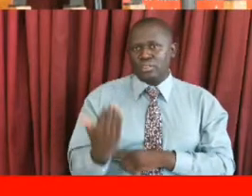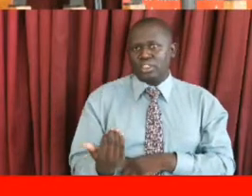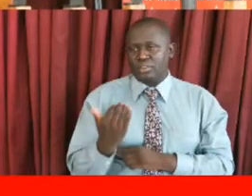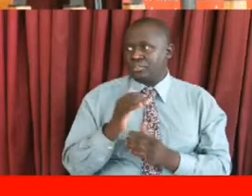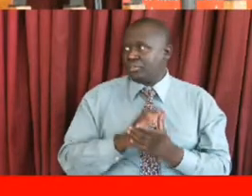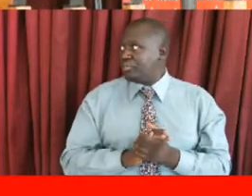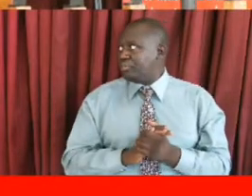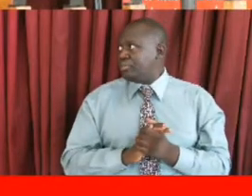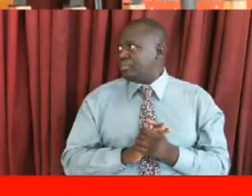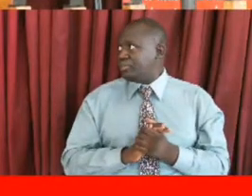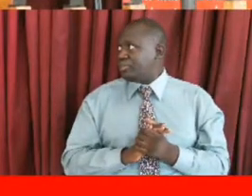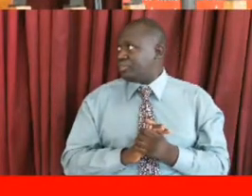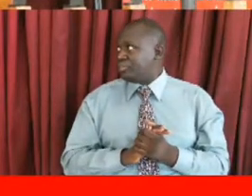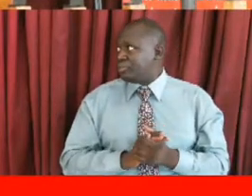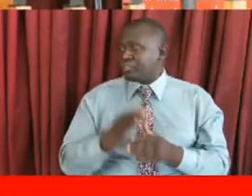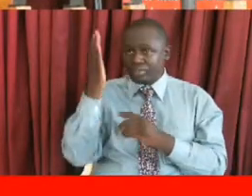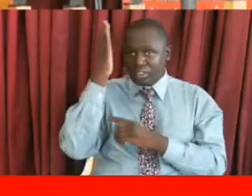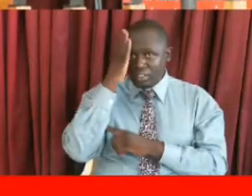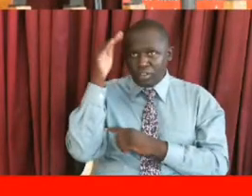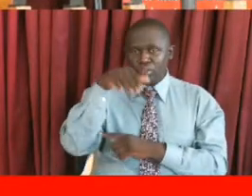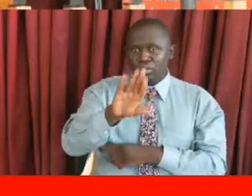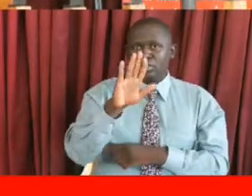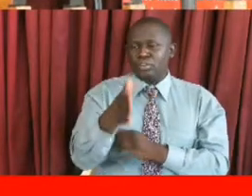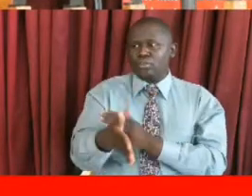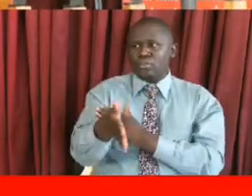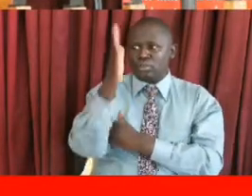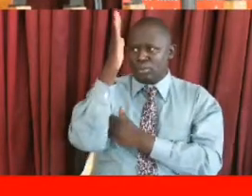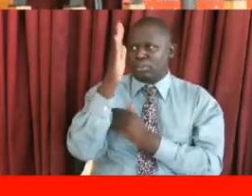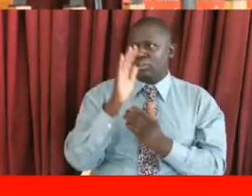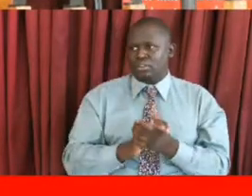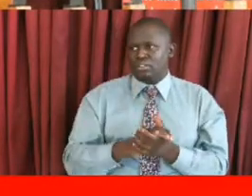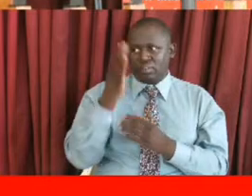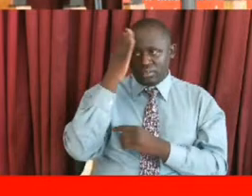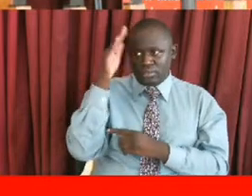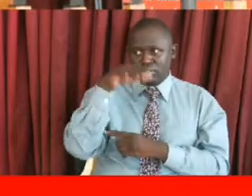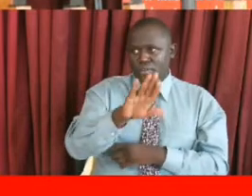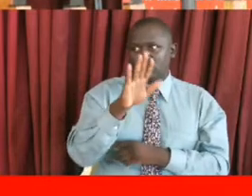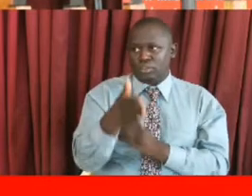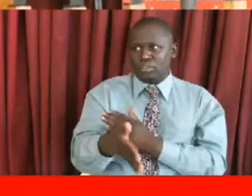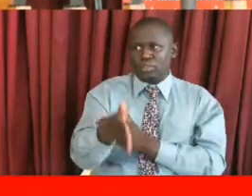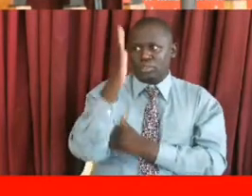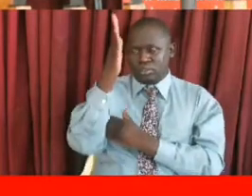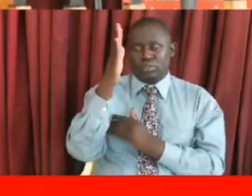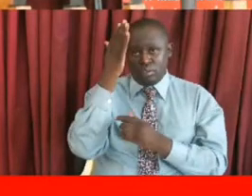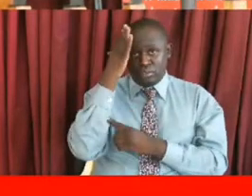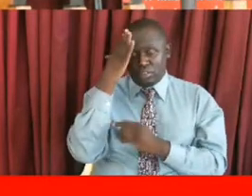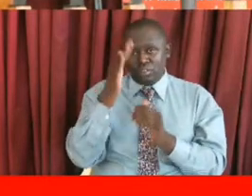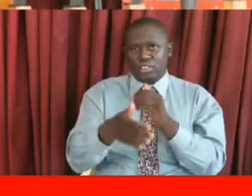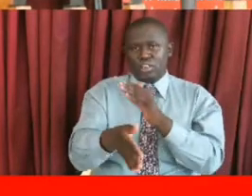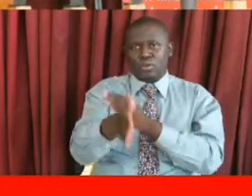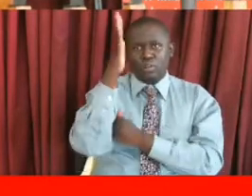daughter know your God know the god that you